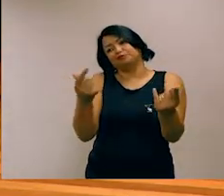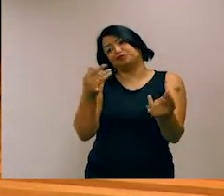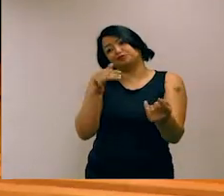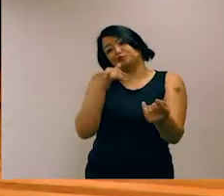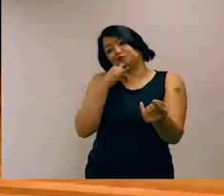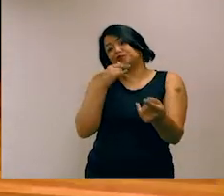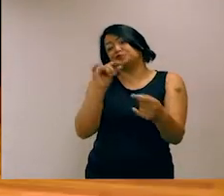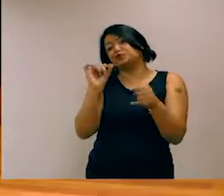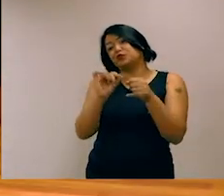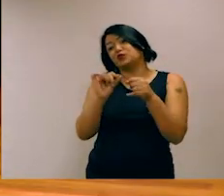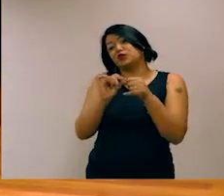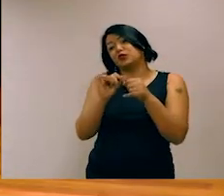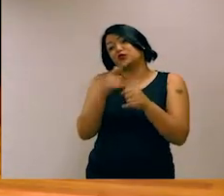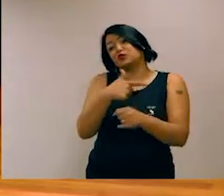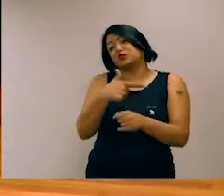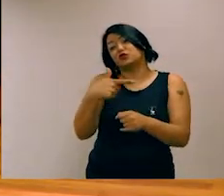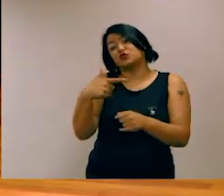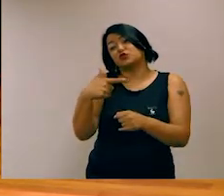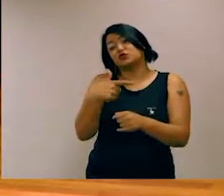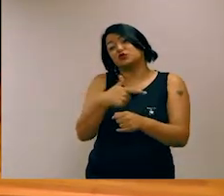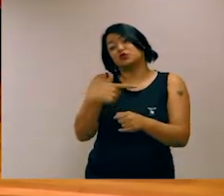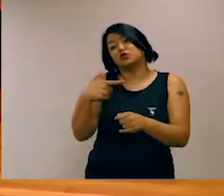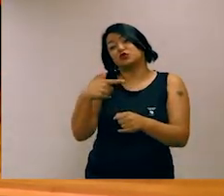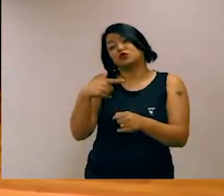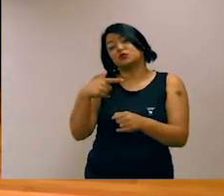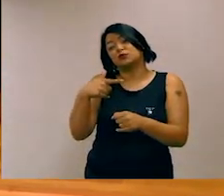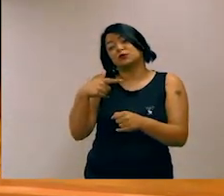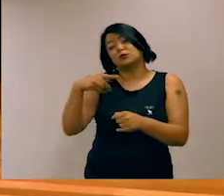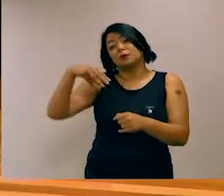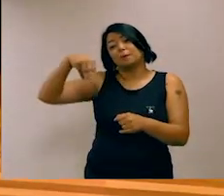But unfortunately, it was made on